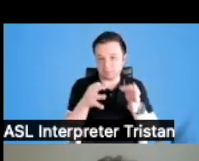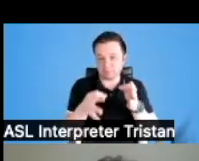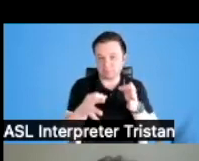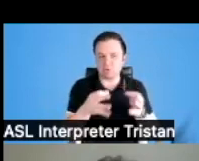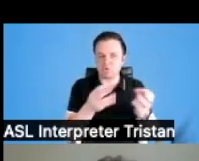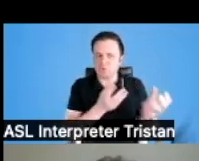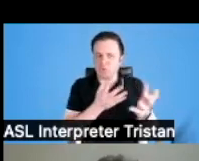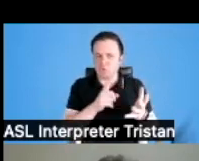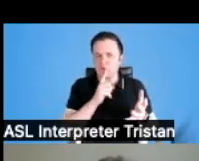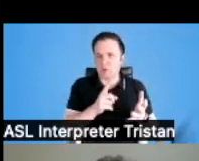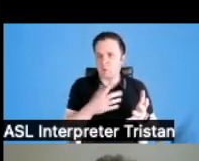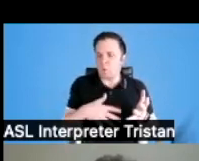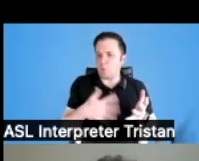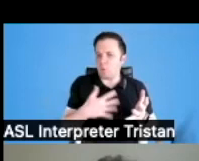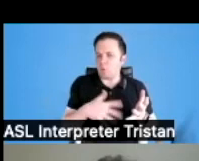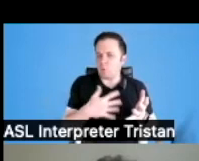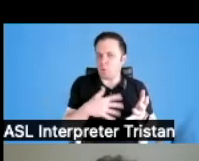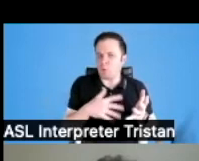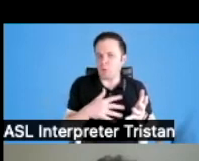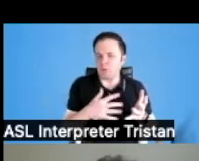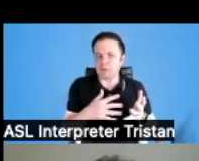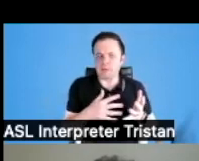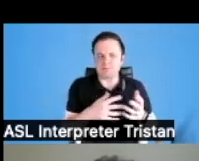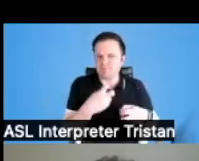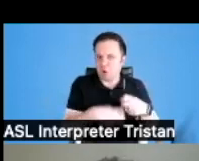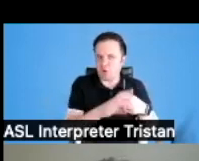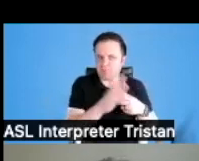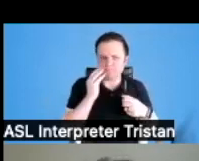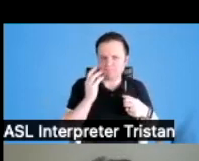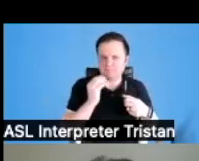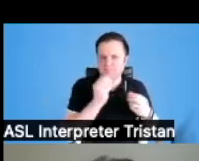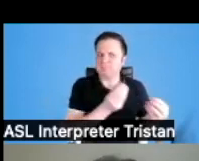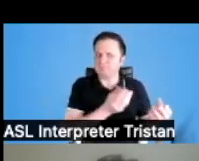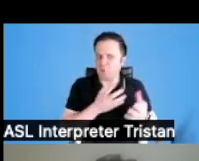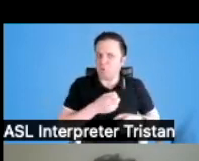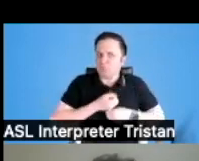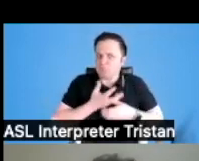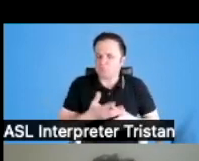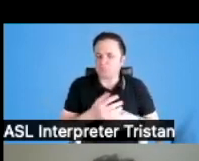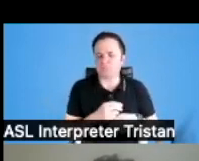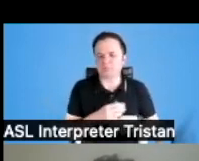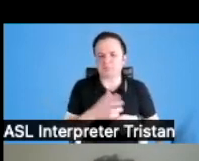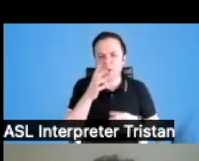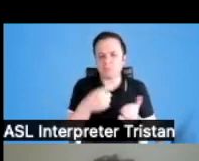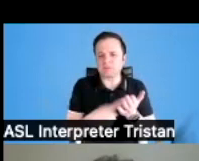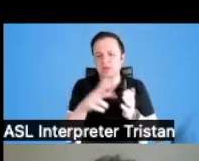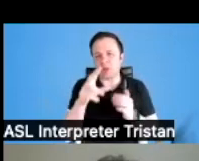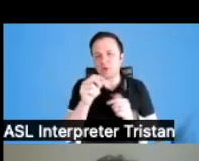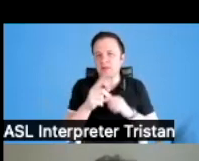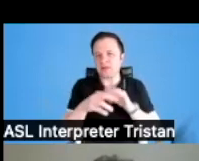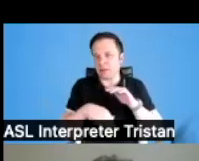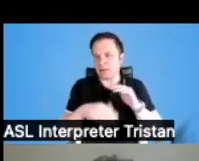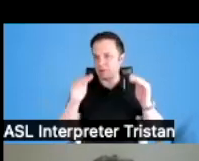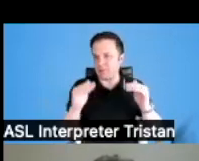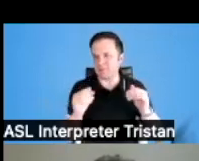difficult stories. I'm going to be talking for about 30 minutes or a little less, I hope.